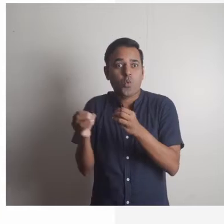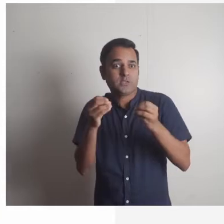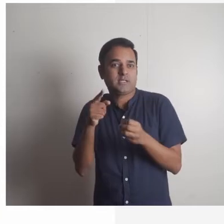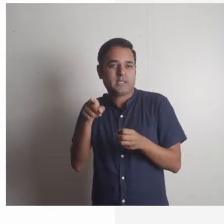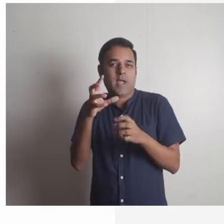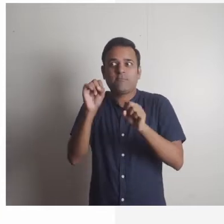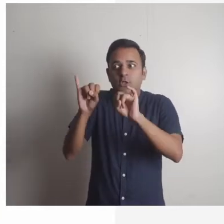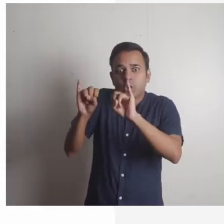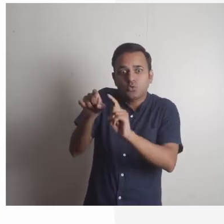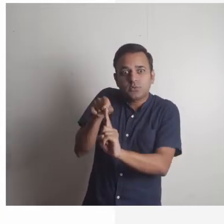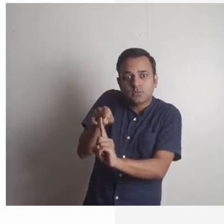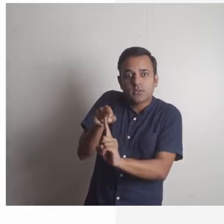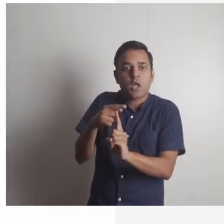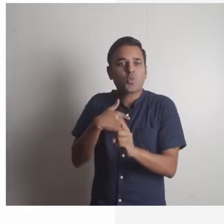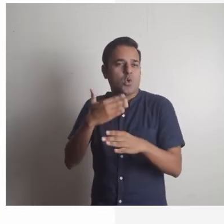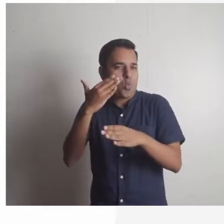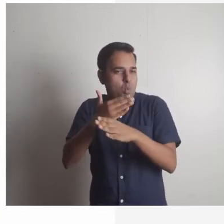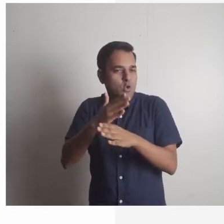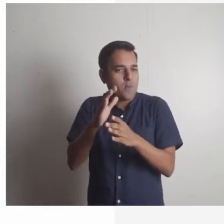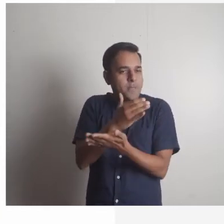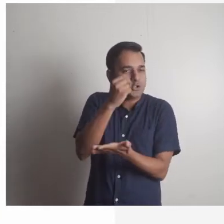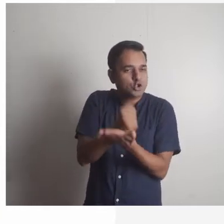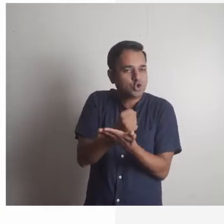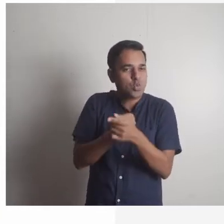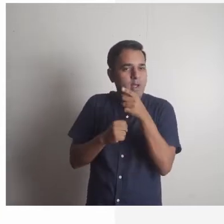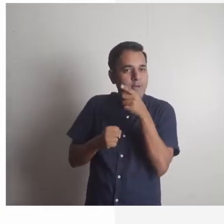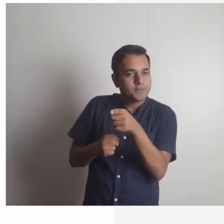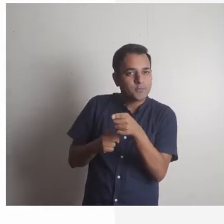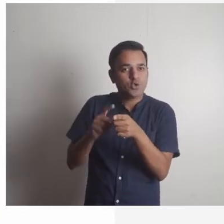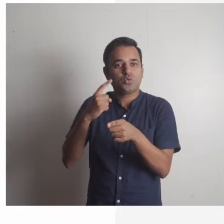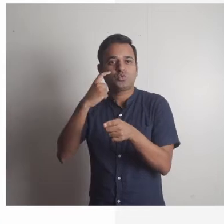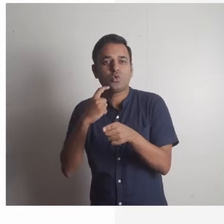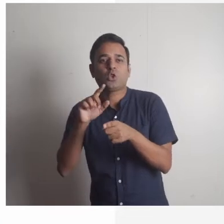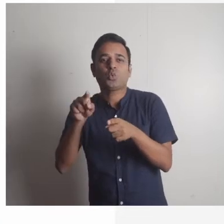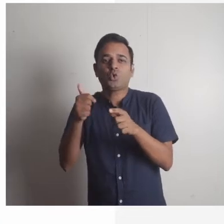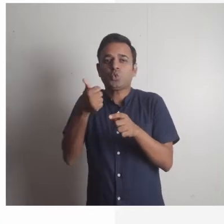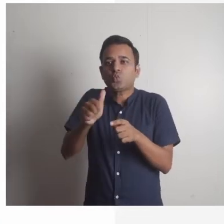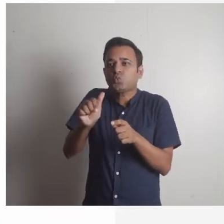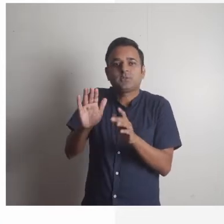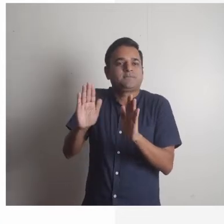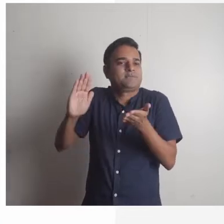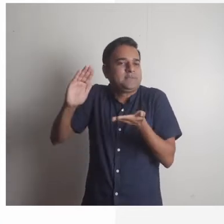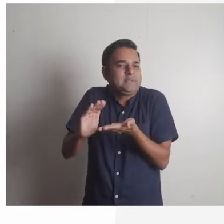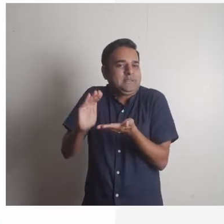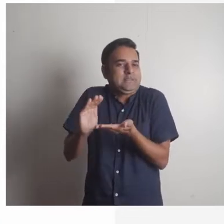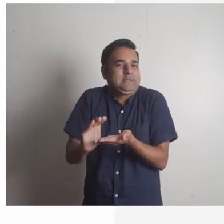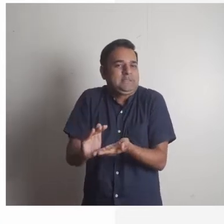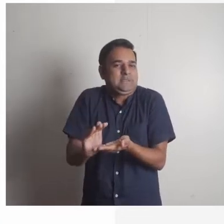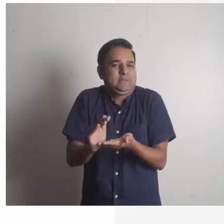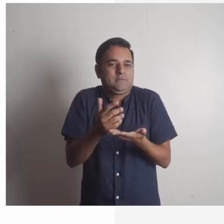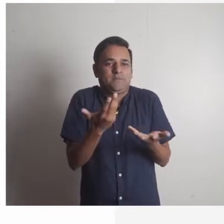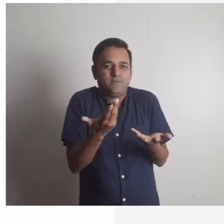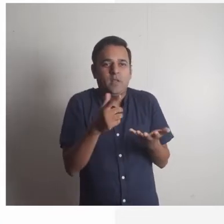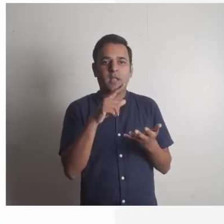everybody work on making sure that you cut down on use of the use of your car. Or everybody do the work on cutting down